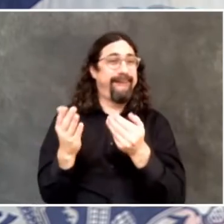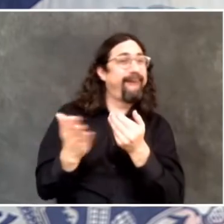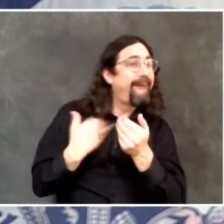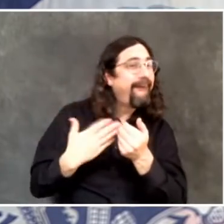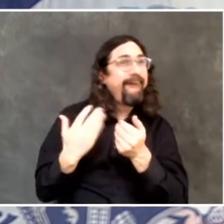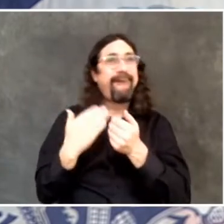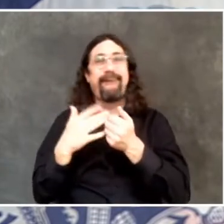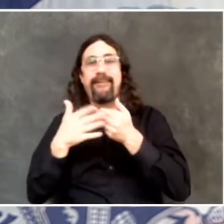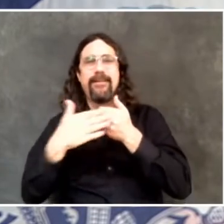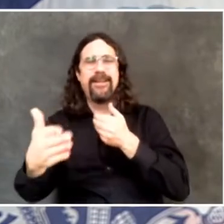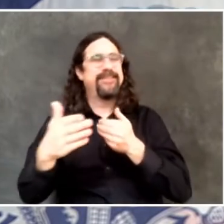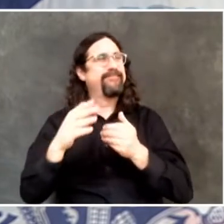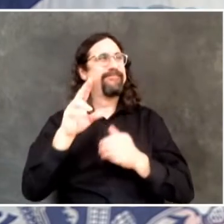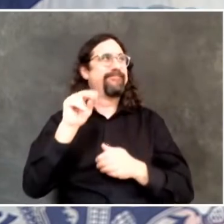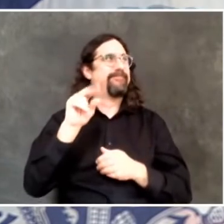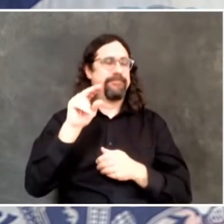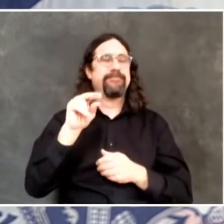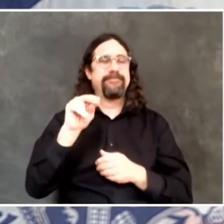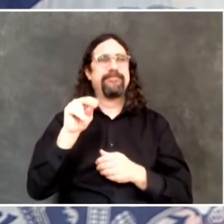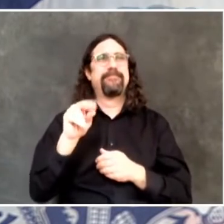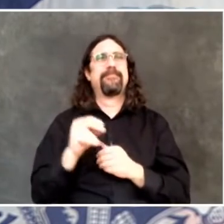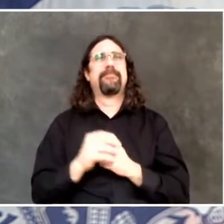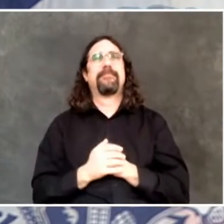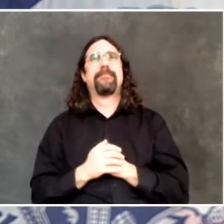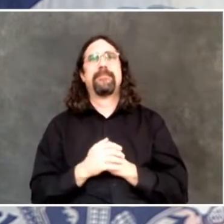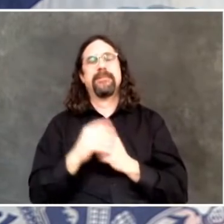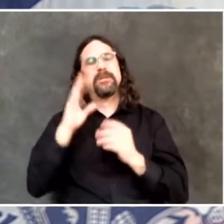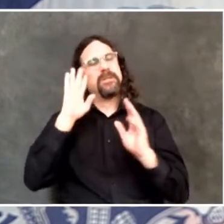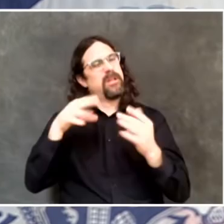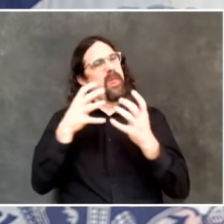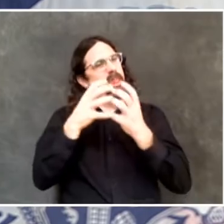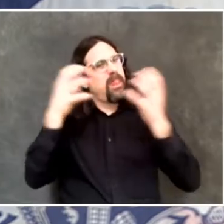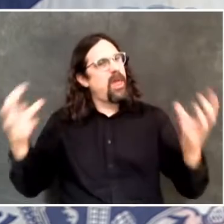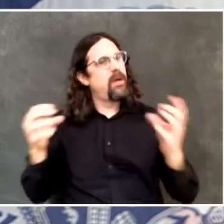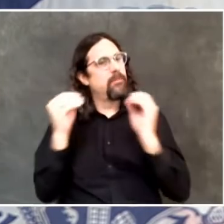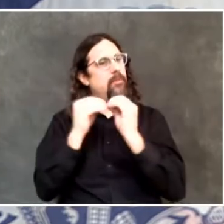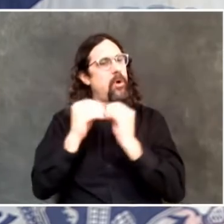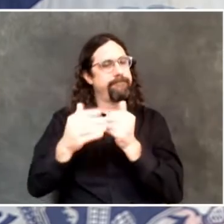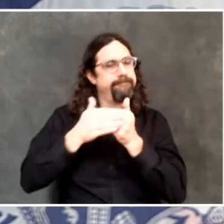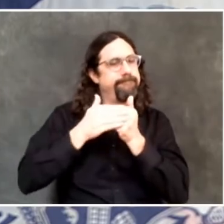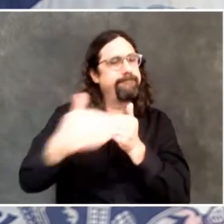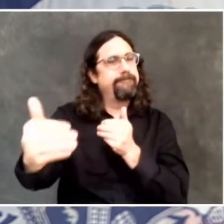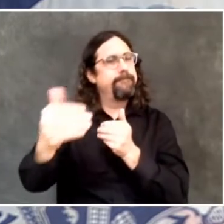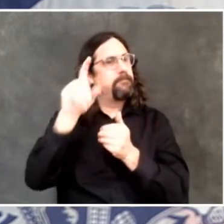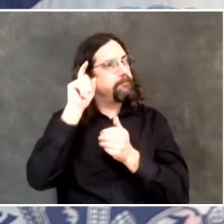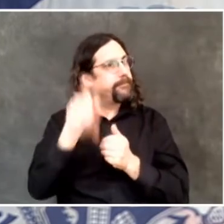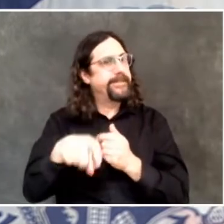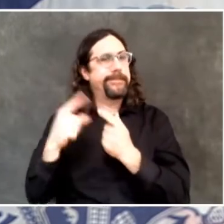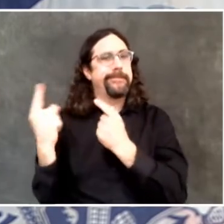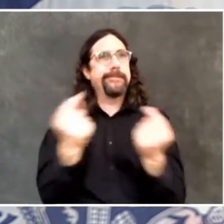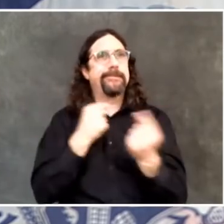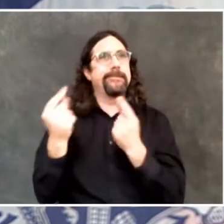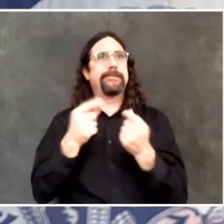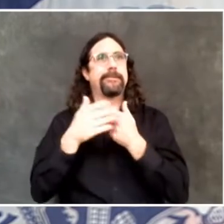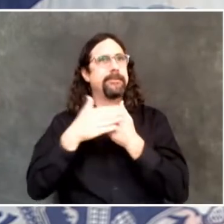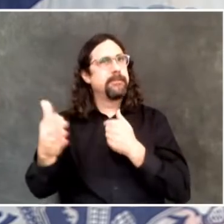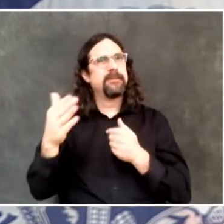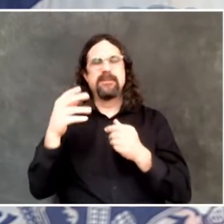people. But we know from some other parts of the world that they started to see a little bit of progress,